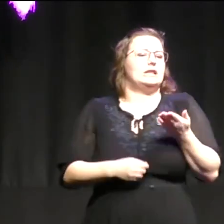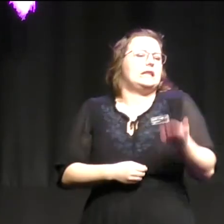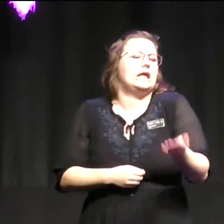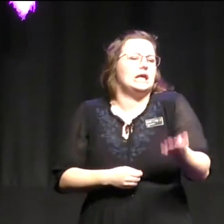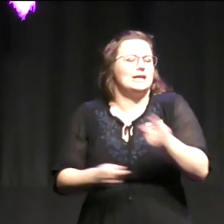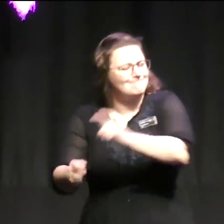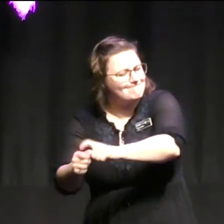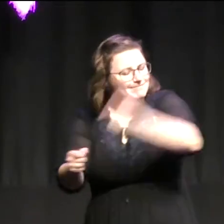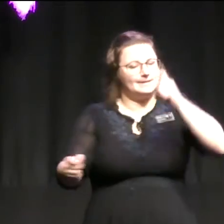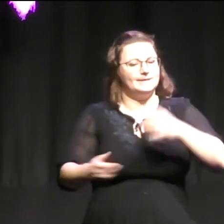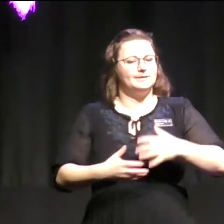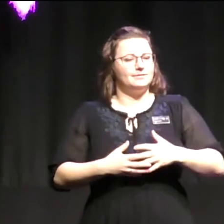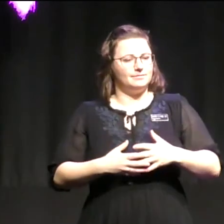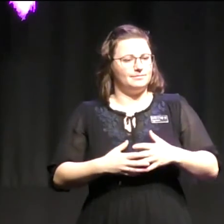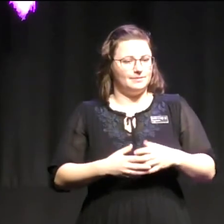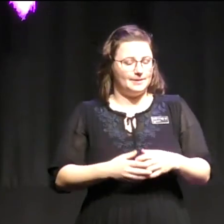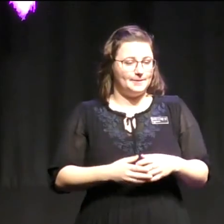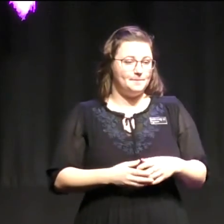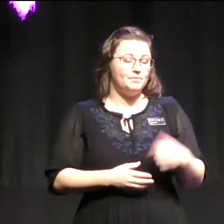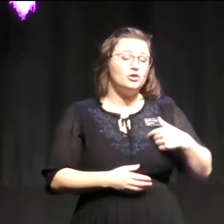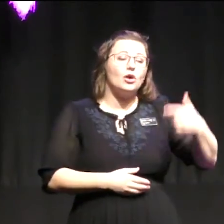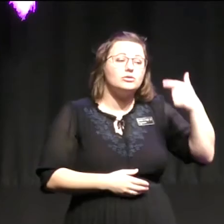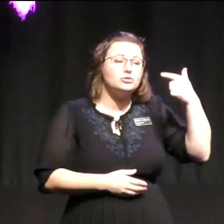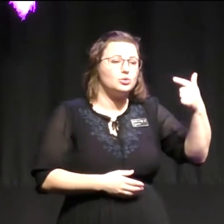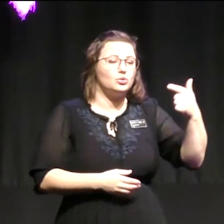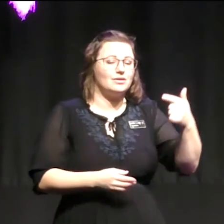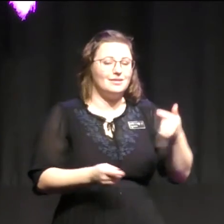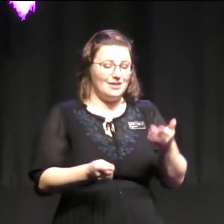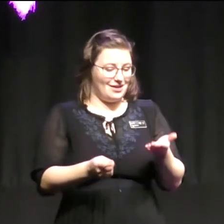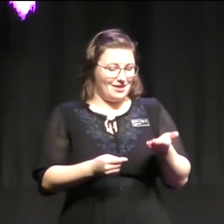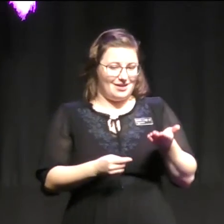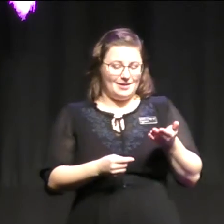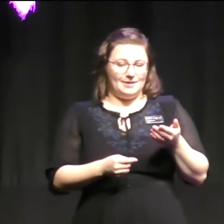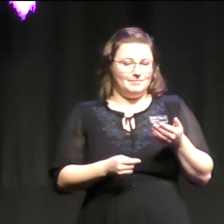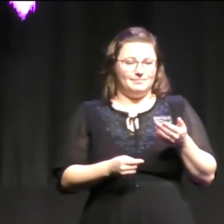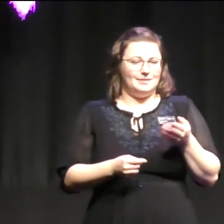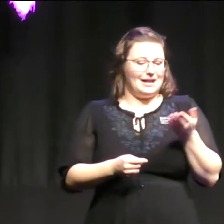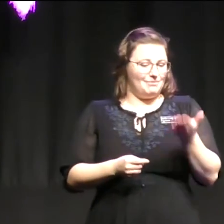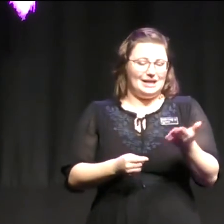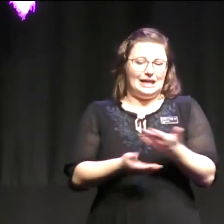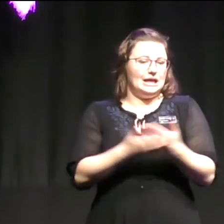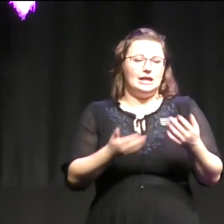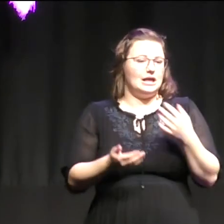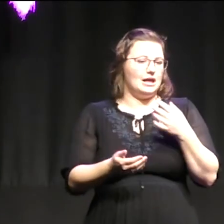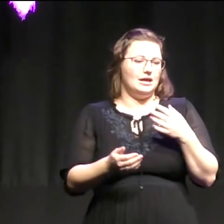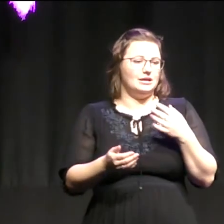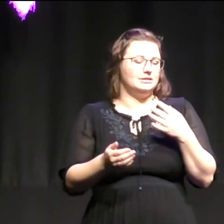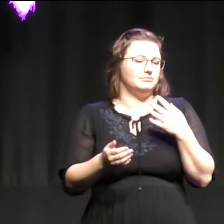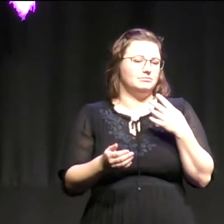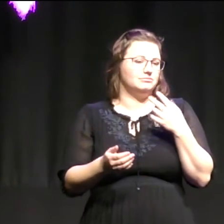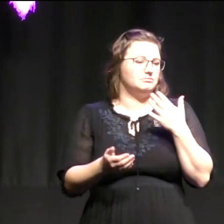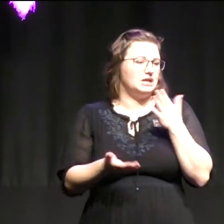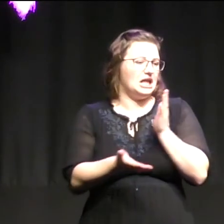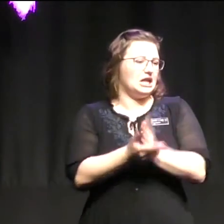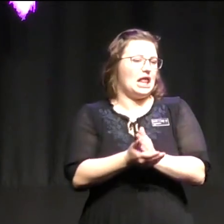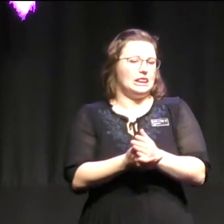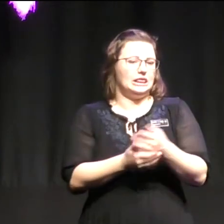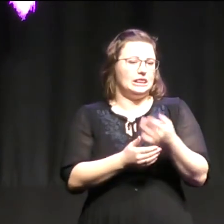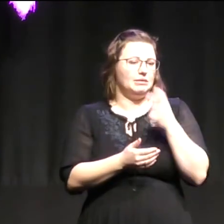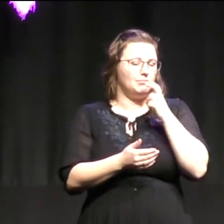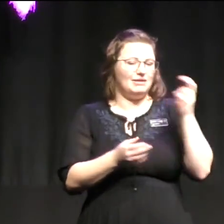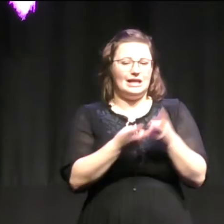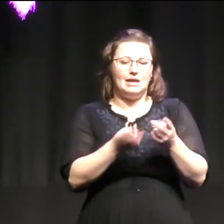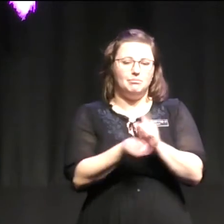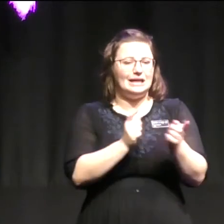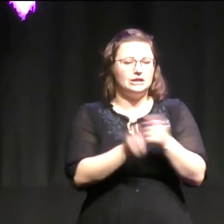because I think that's not a right approach. It takes away the dignity and the self-respect. They are